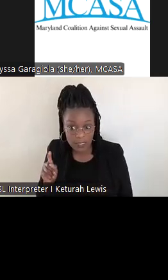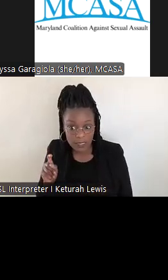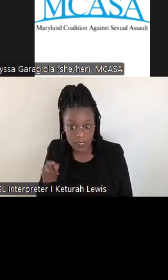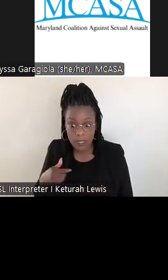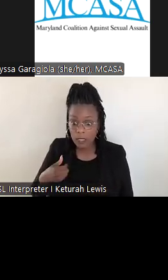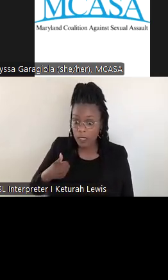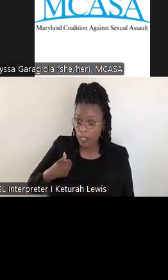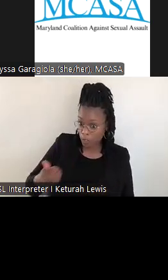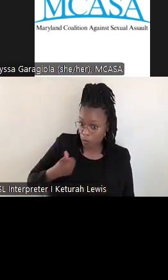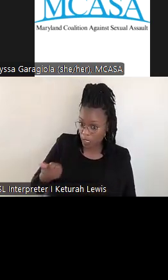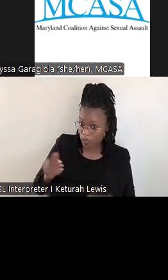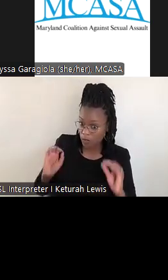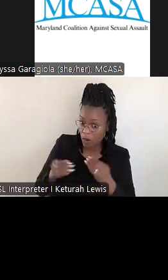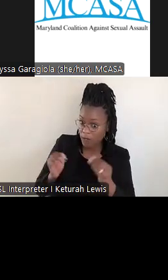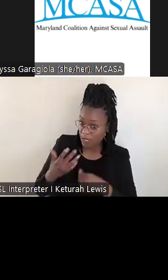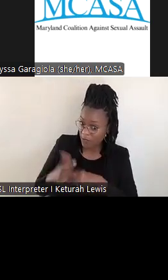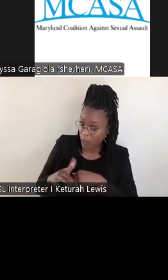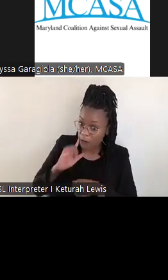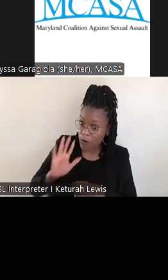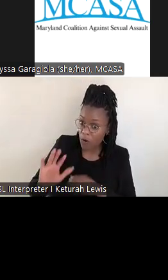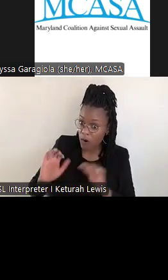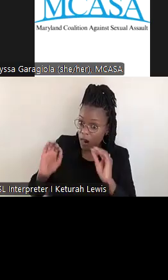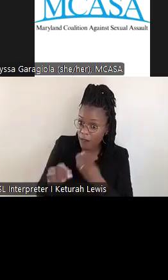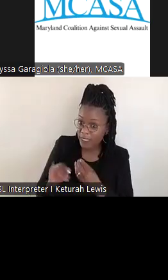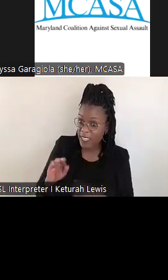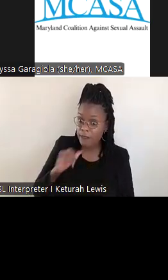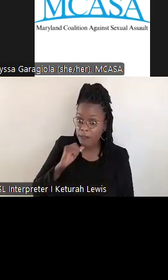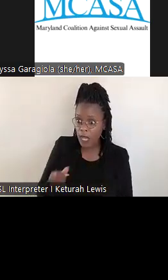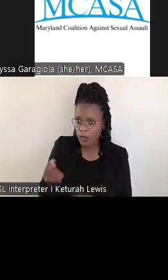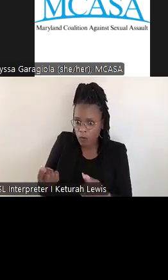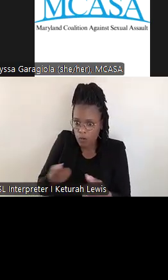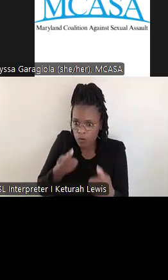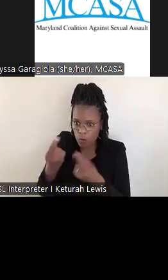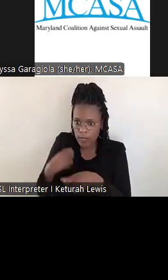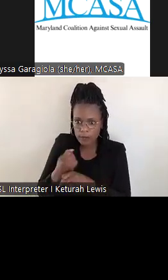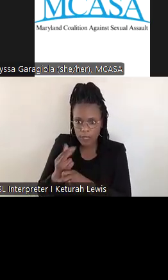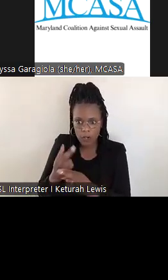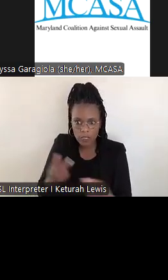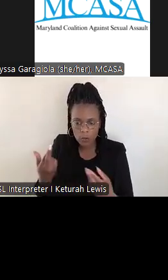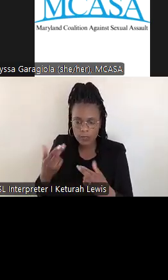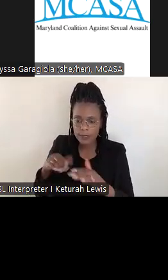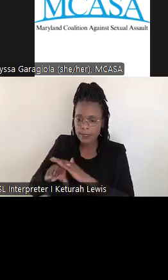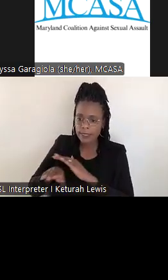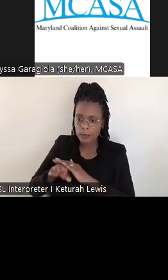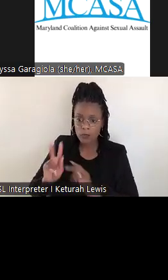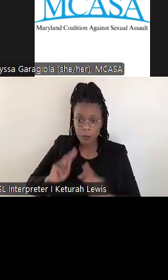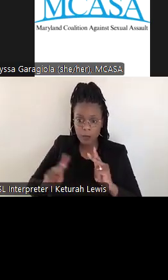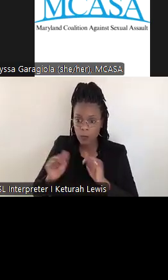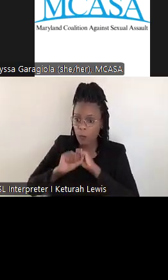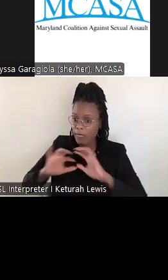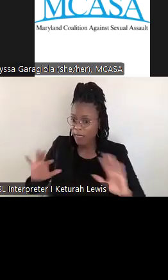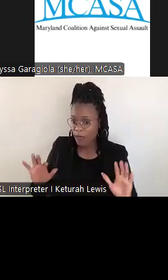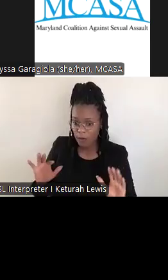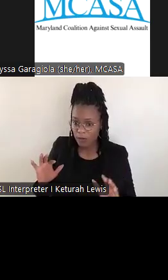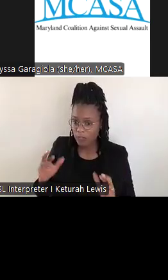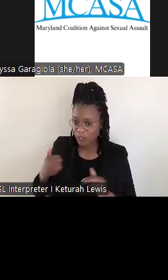offices available to your office? And if not, what are you doing to make your resources more accessible for those that don't have transportation?